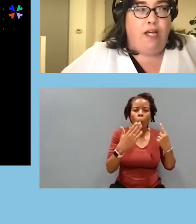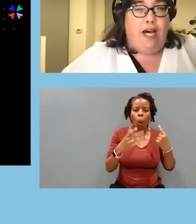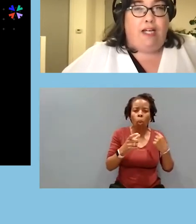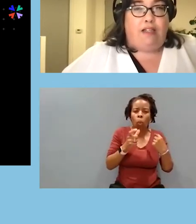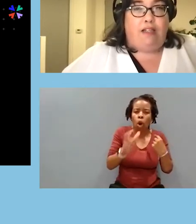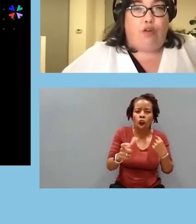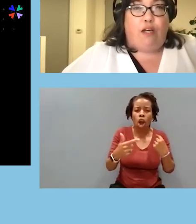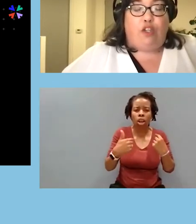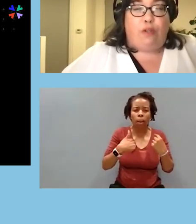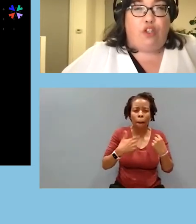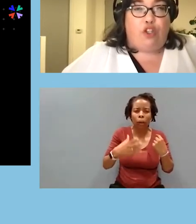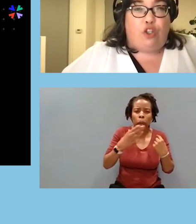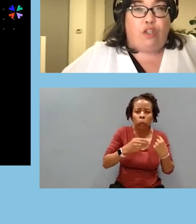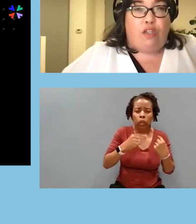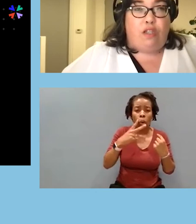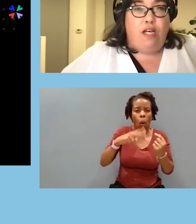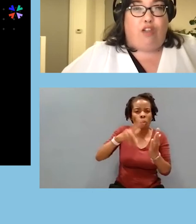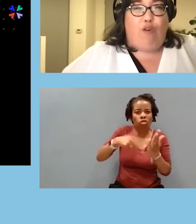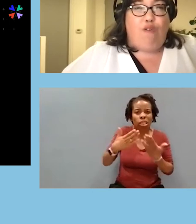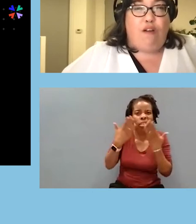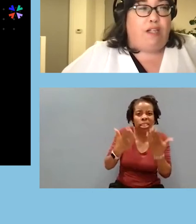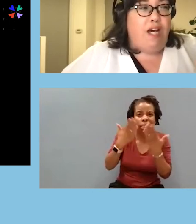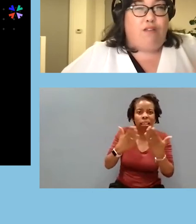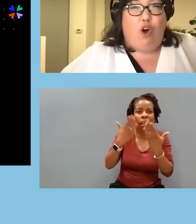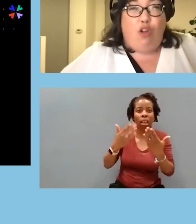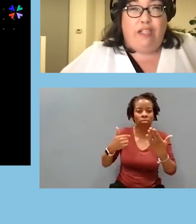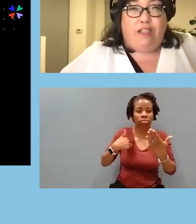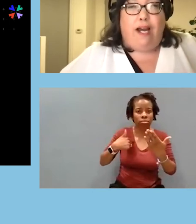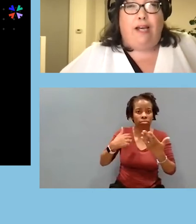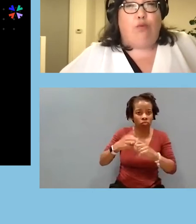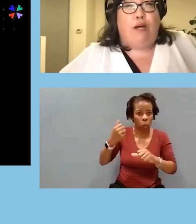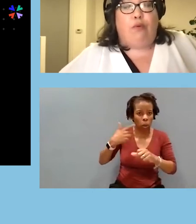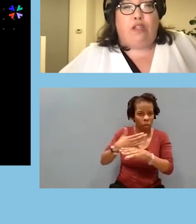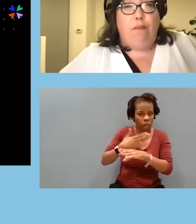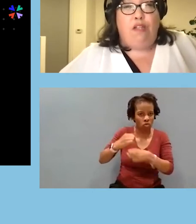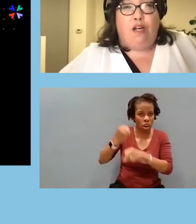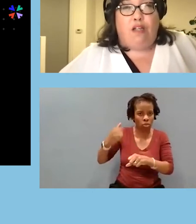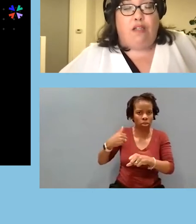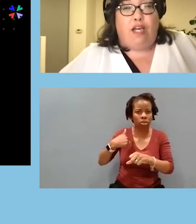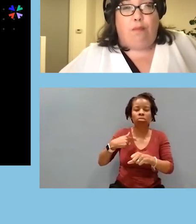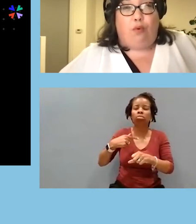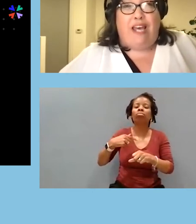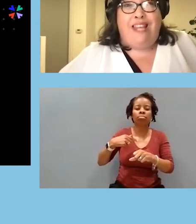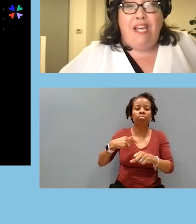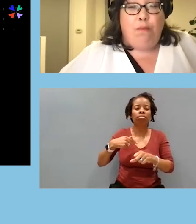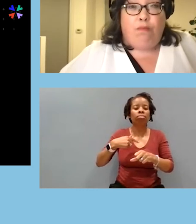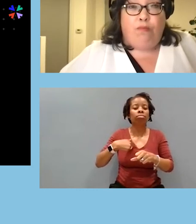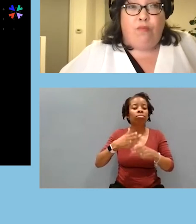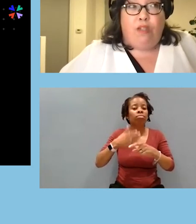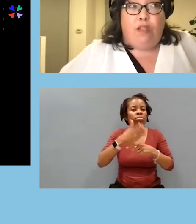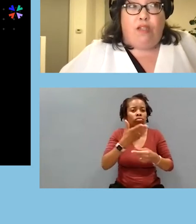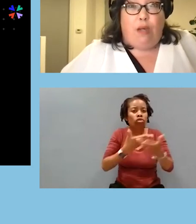doing as a graduate student, the kind of colleagues I had around the seminar table, their